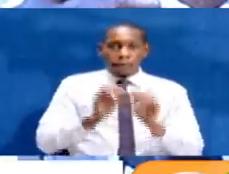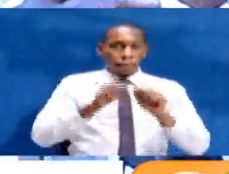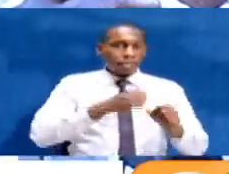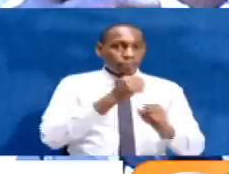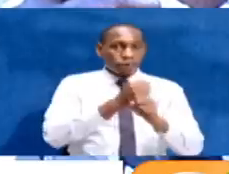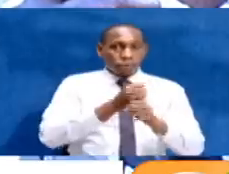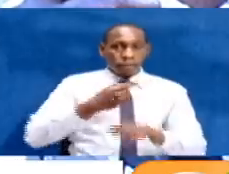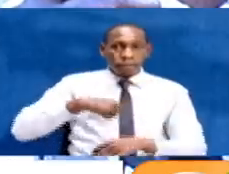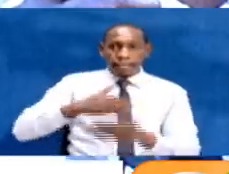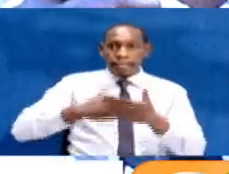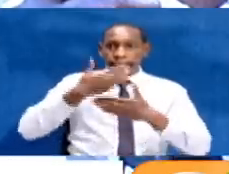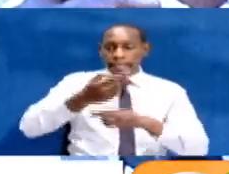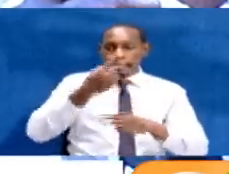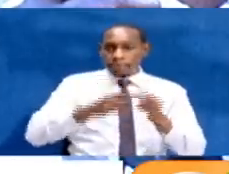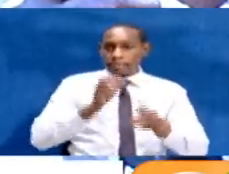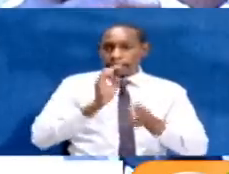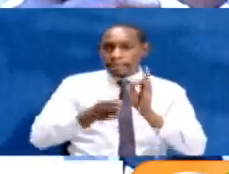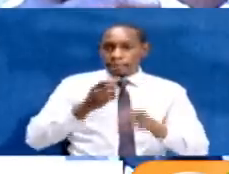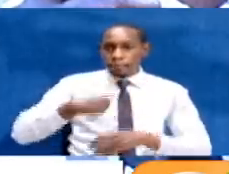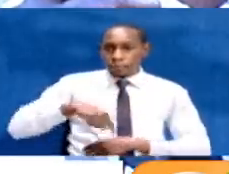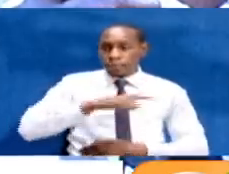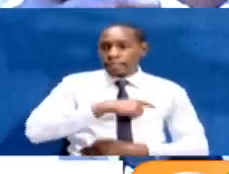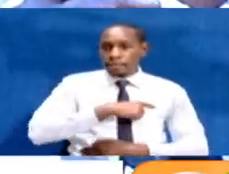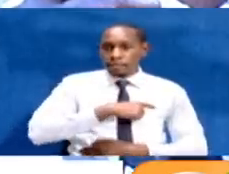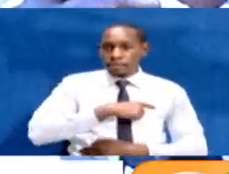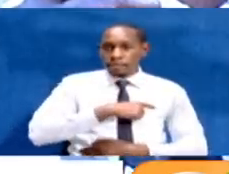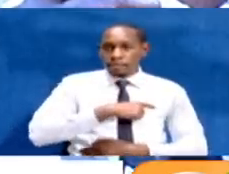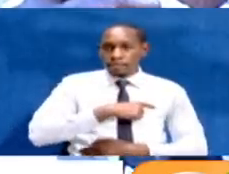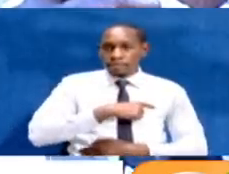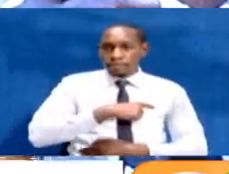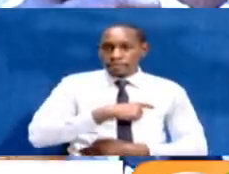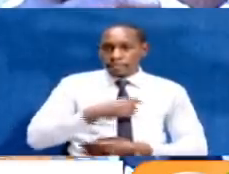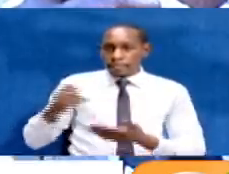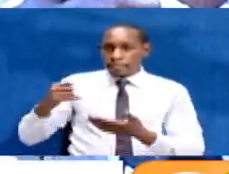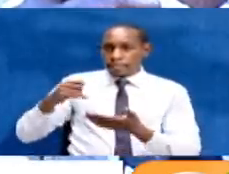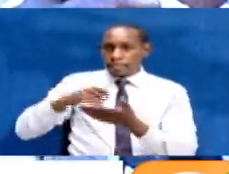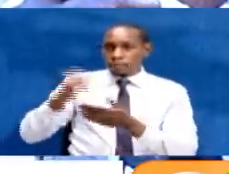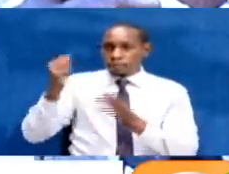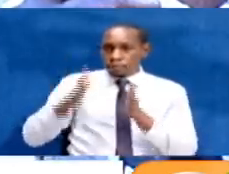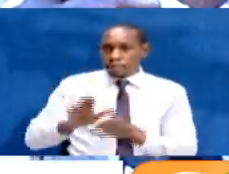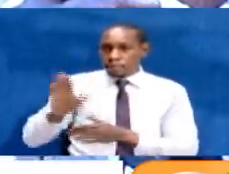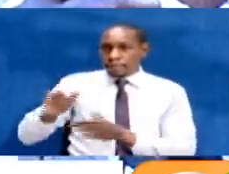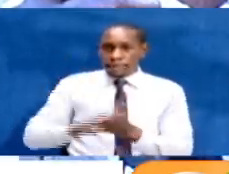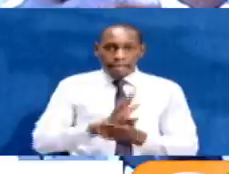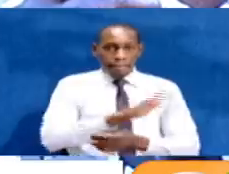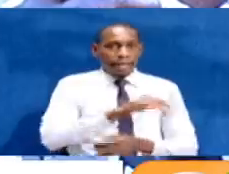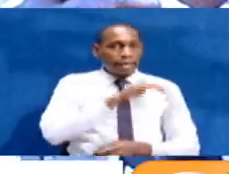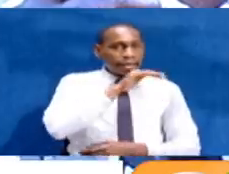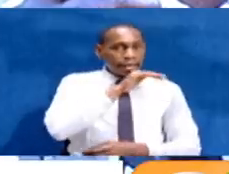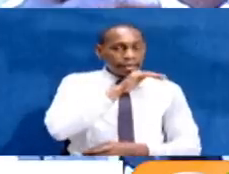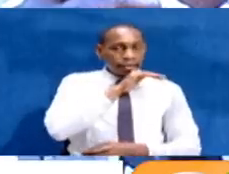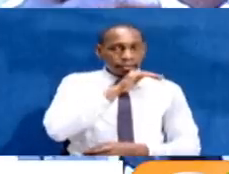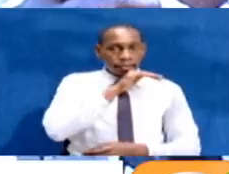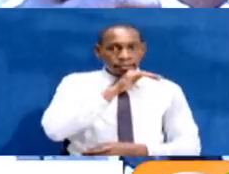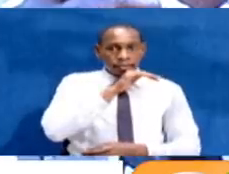work for us next year if we got politician A and B together? If Raila Odinga